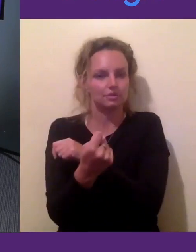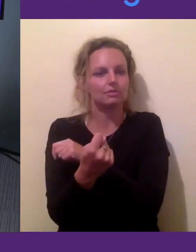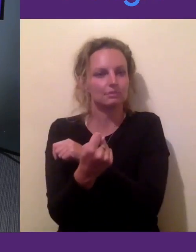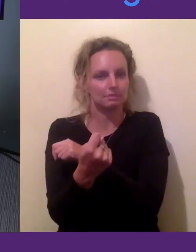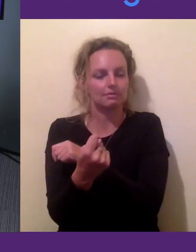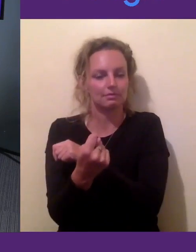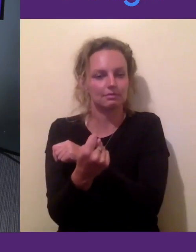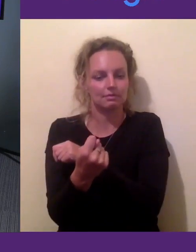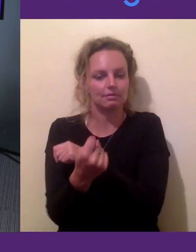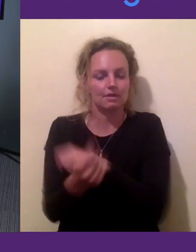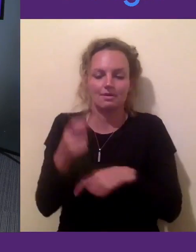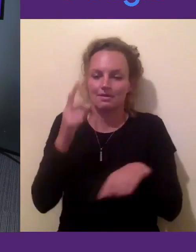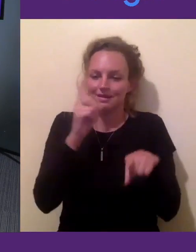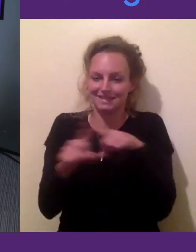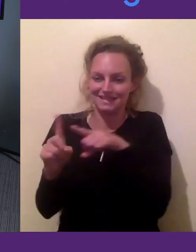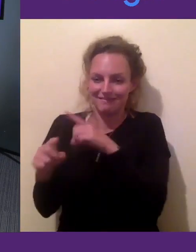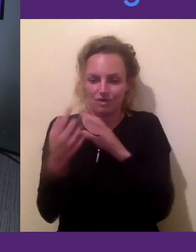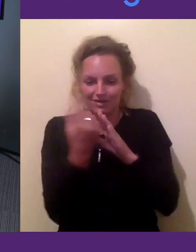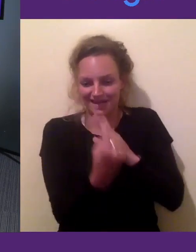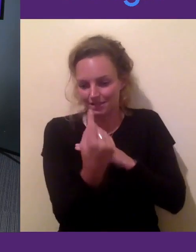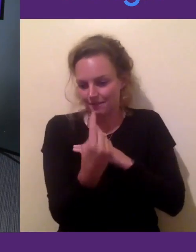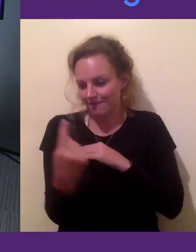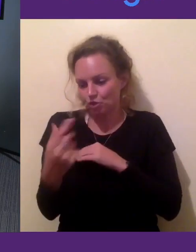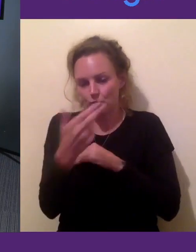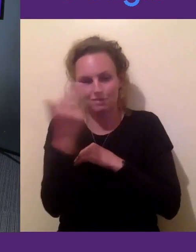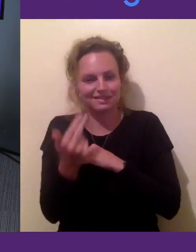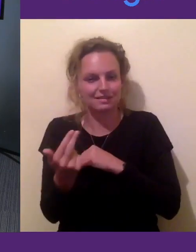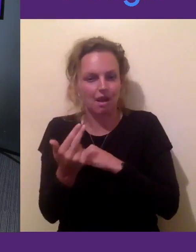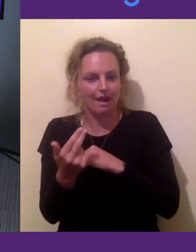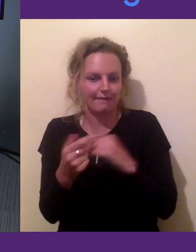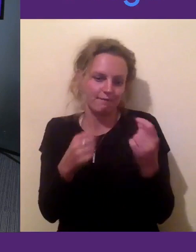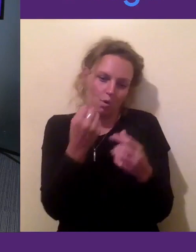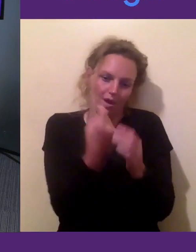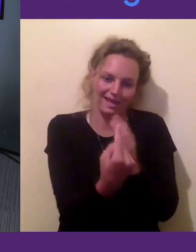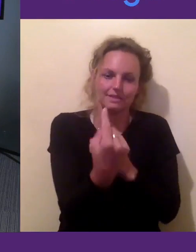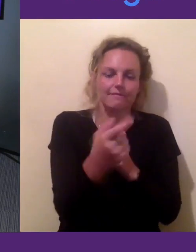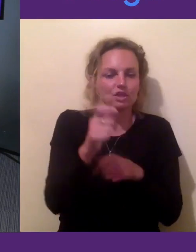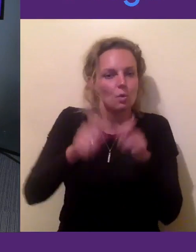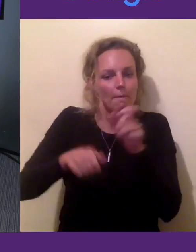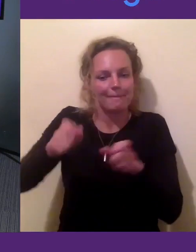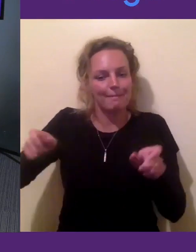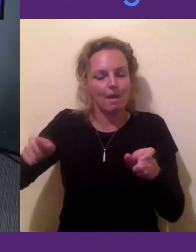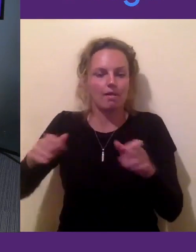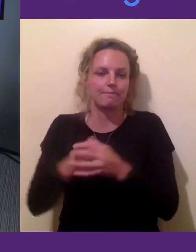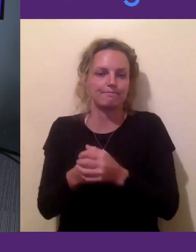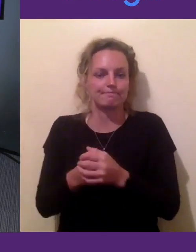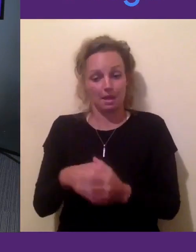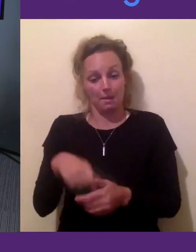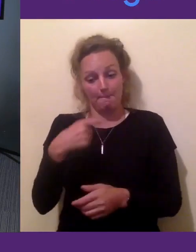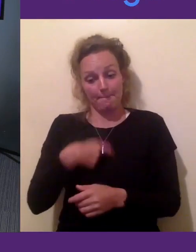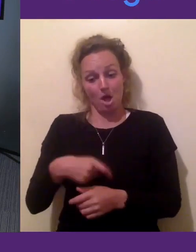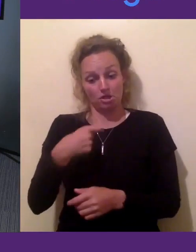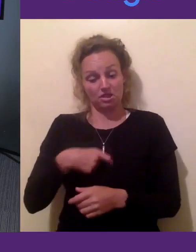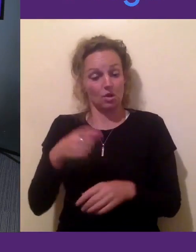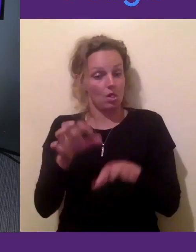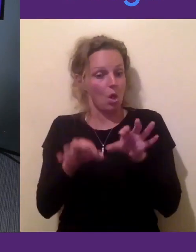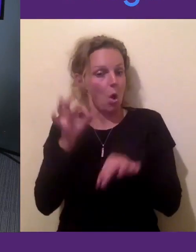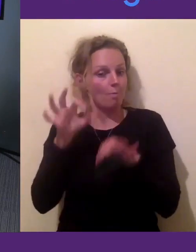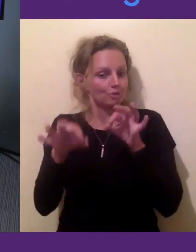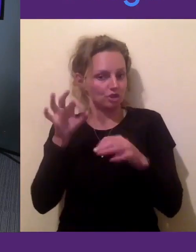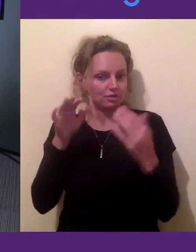at website/apps, providing personalization options versus deferring to the